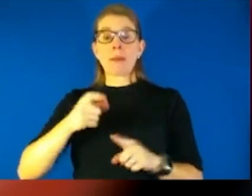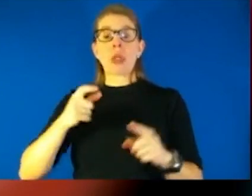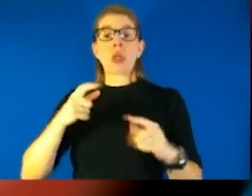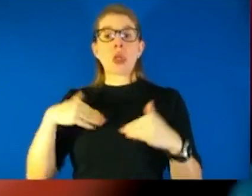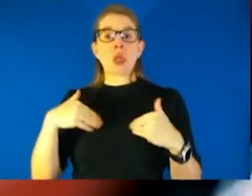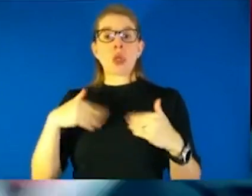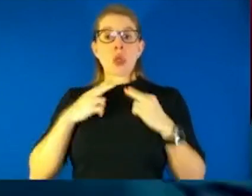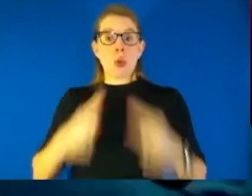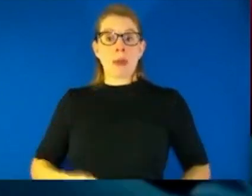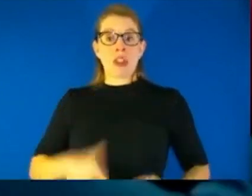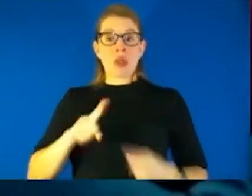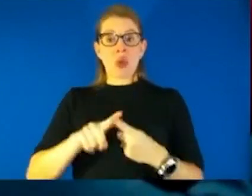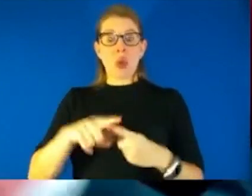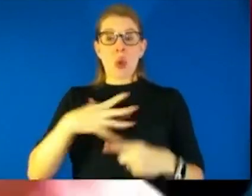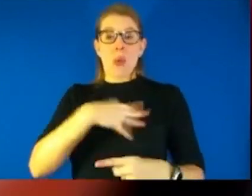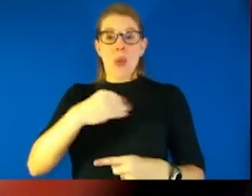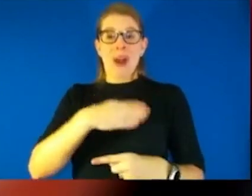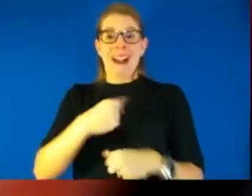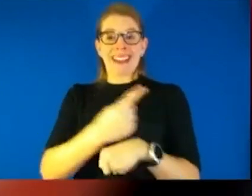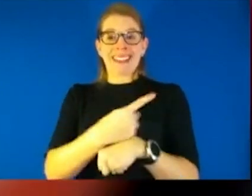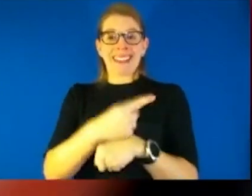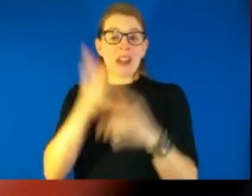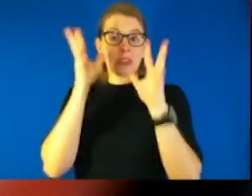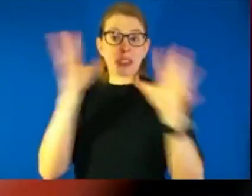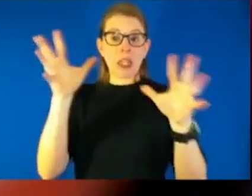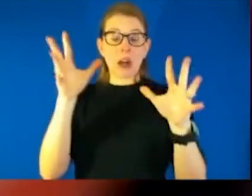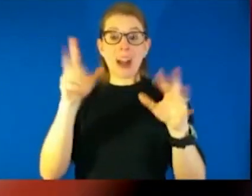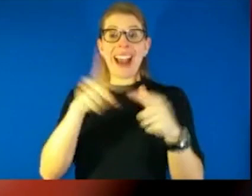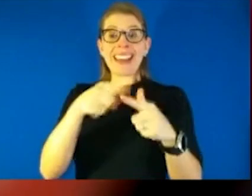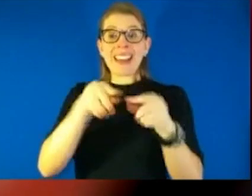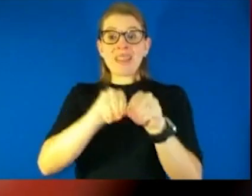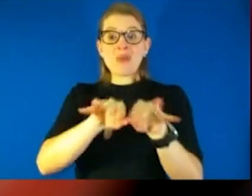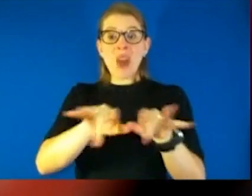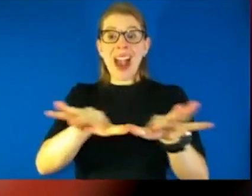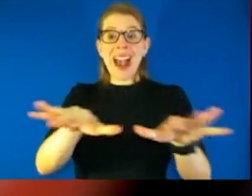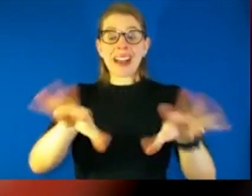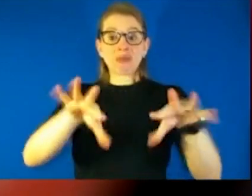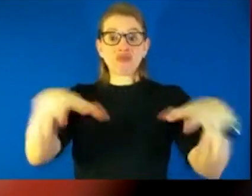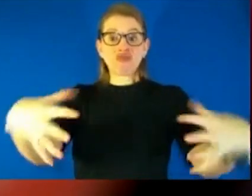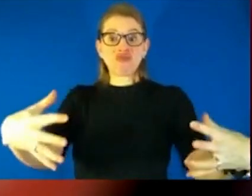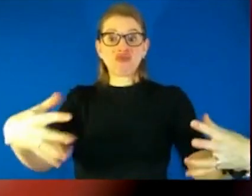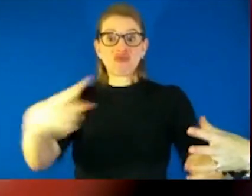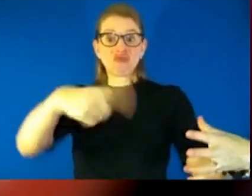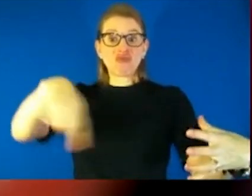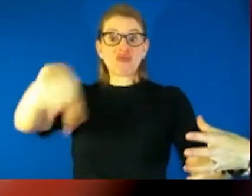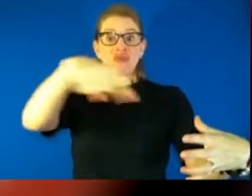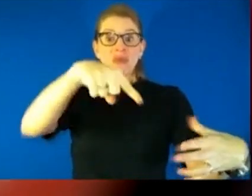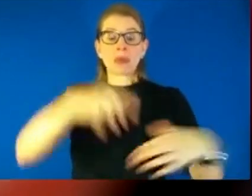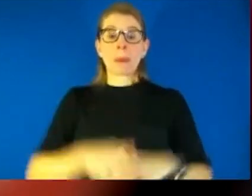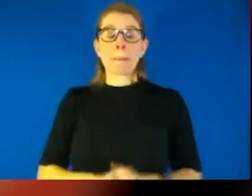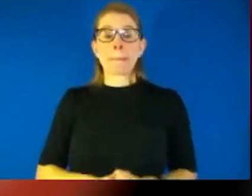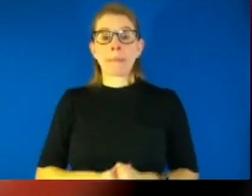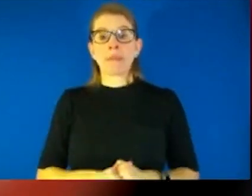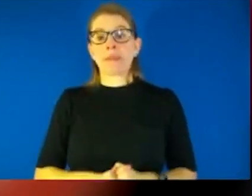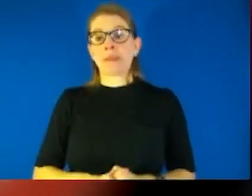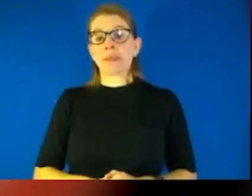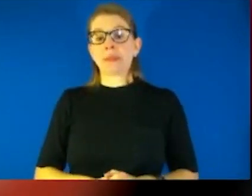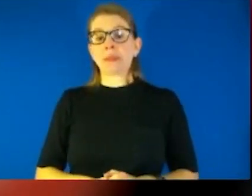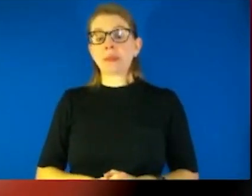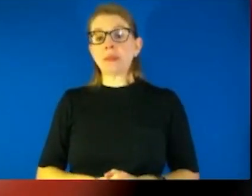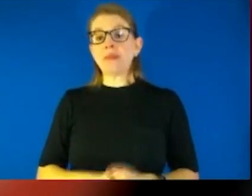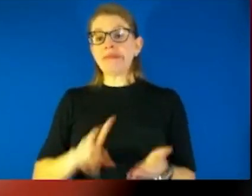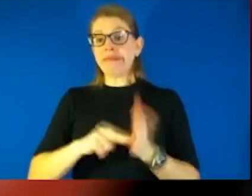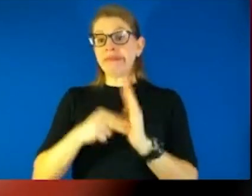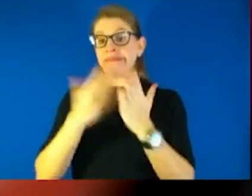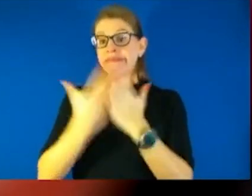deer, and then it spreads within the white-tailed deer population in a certain area. And this is more or less evidence that there might be